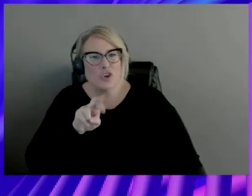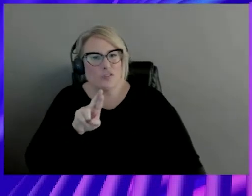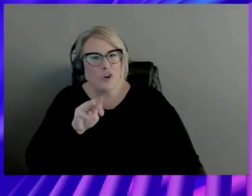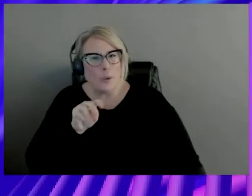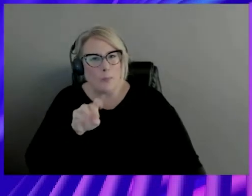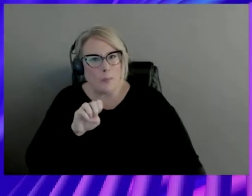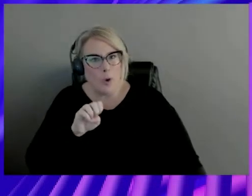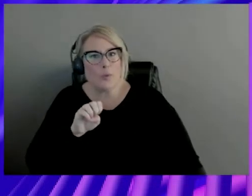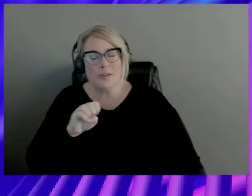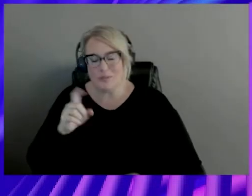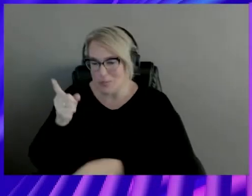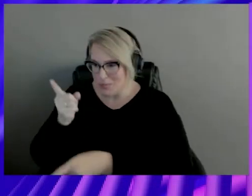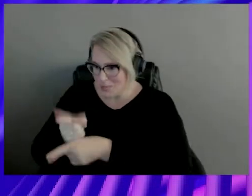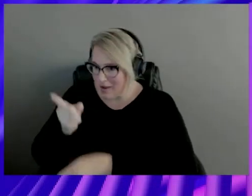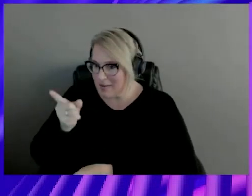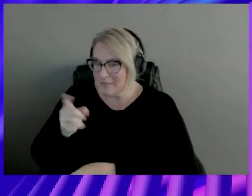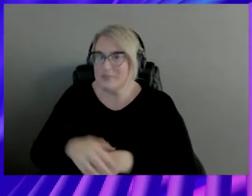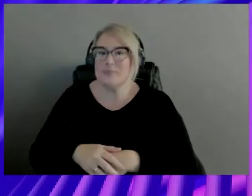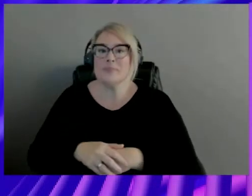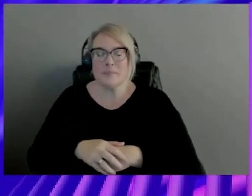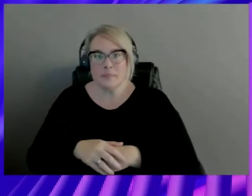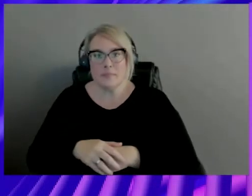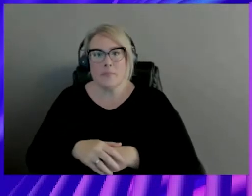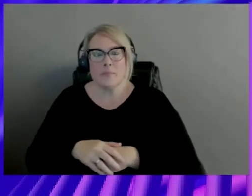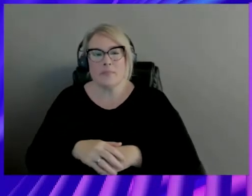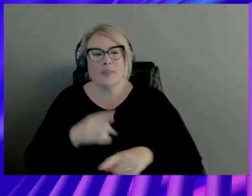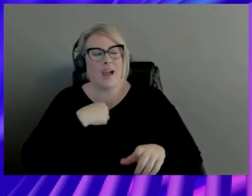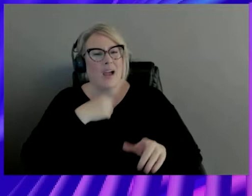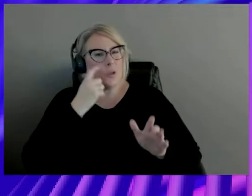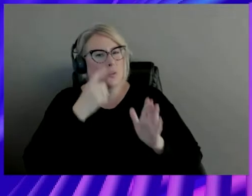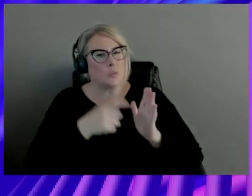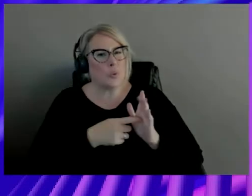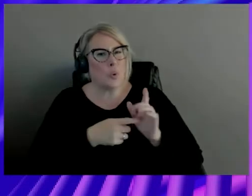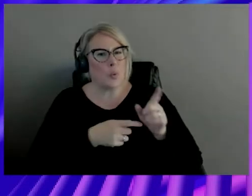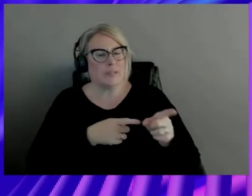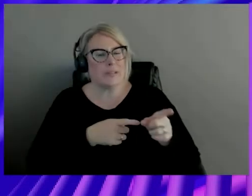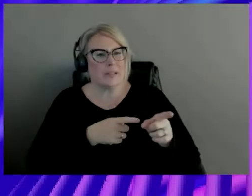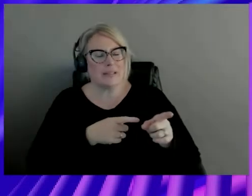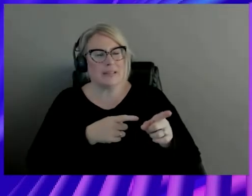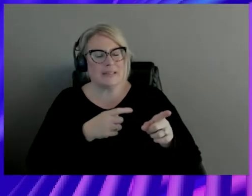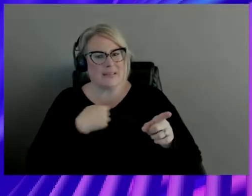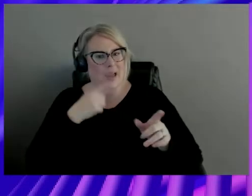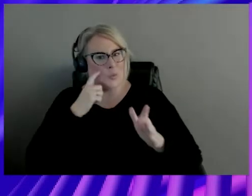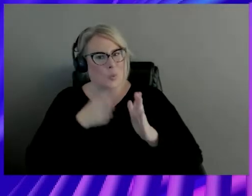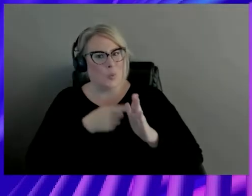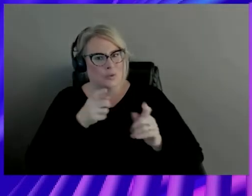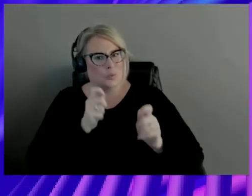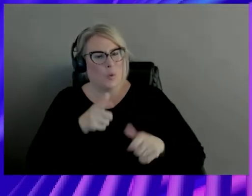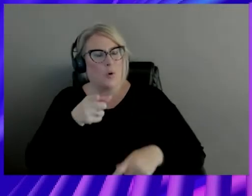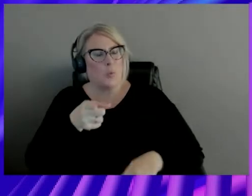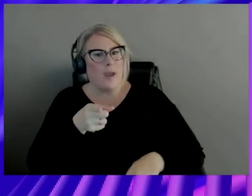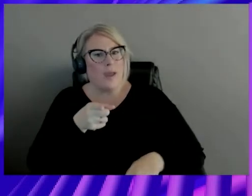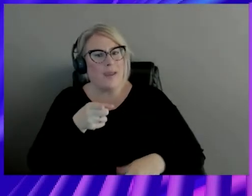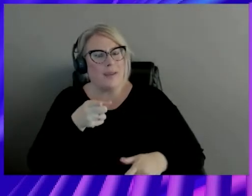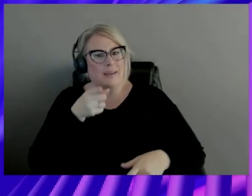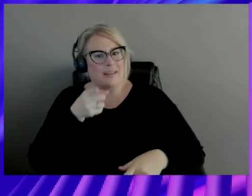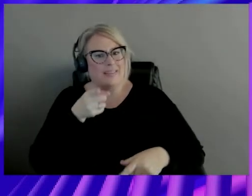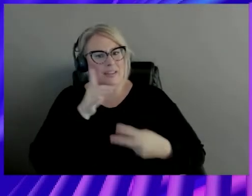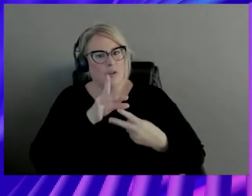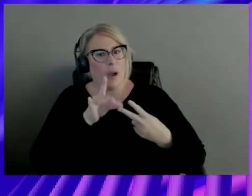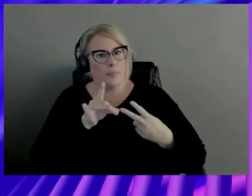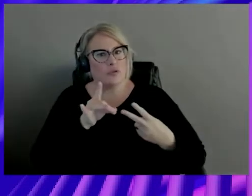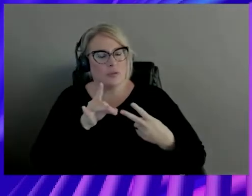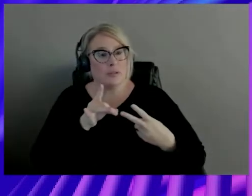mode setting. Right. And one thing I've noticed straight away actually is that these options, and we saw it the CLI